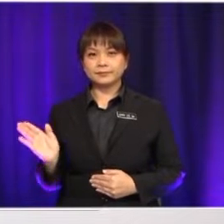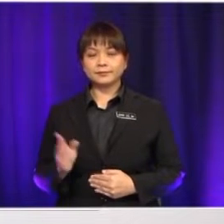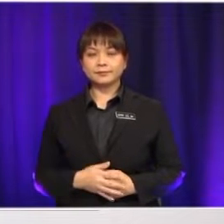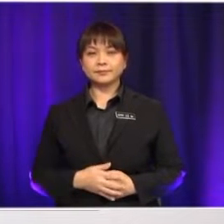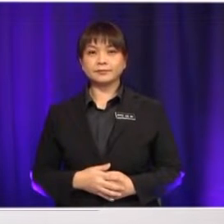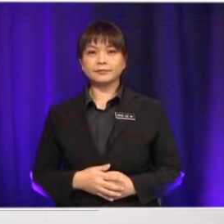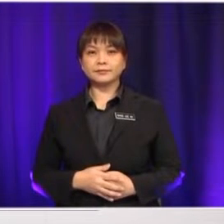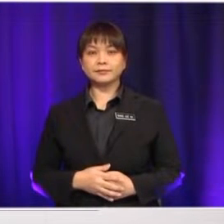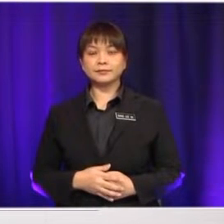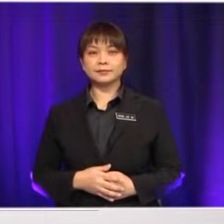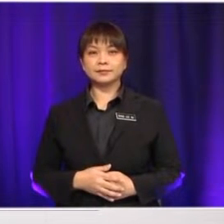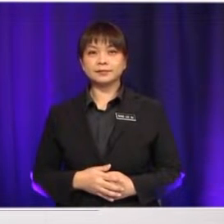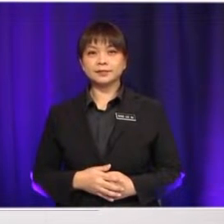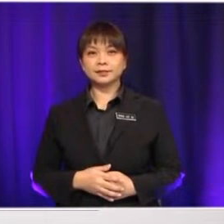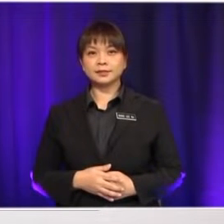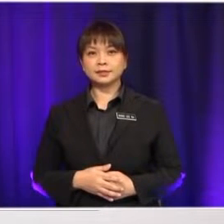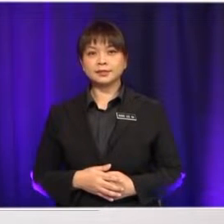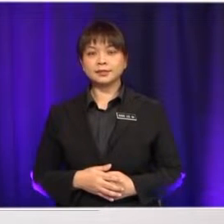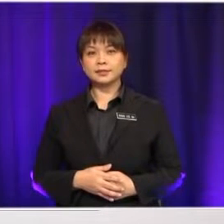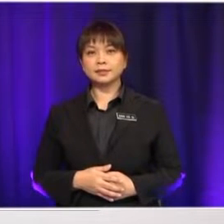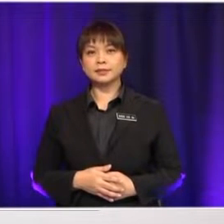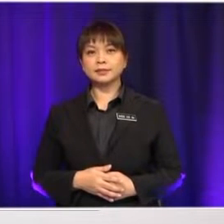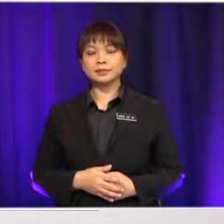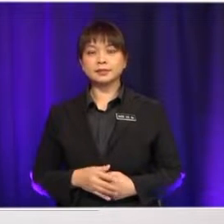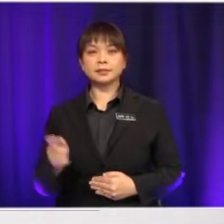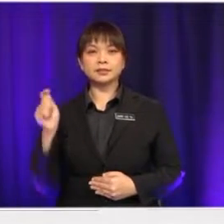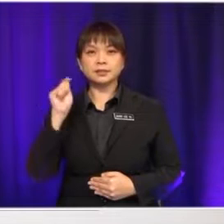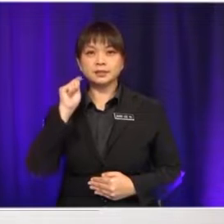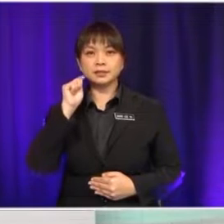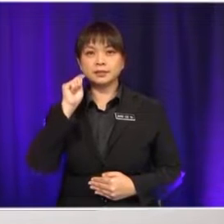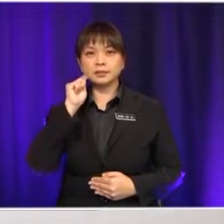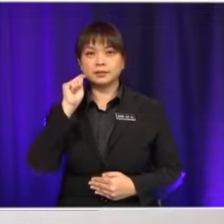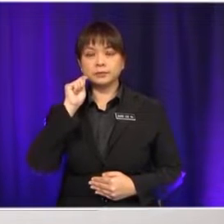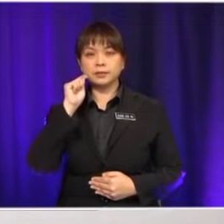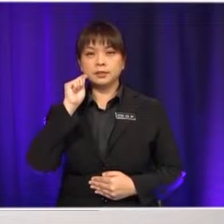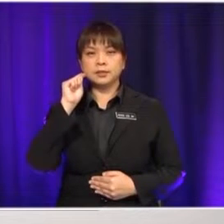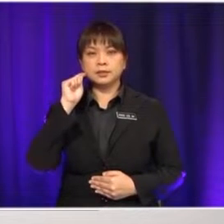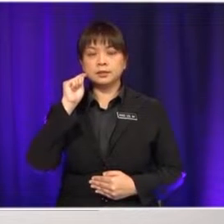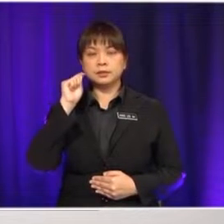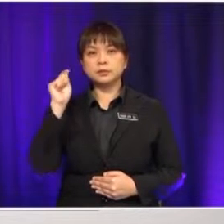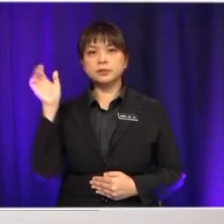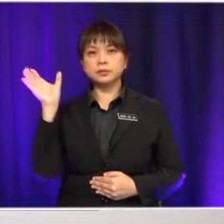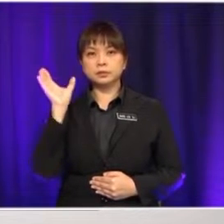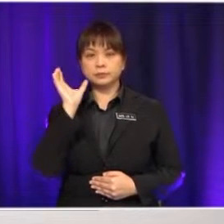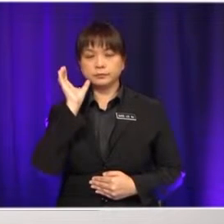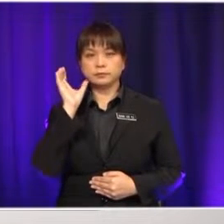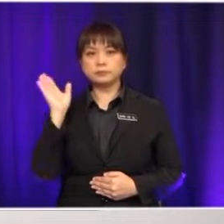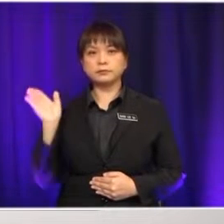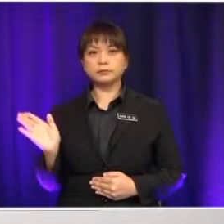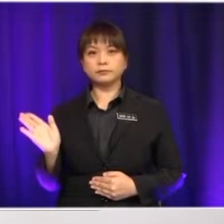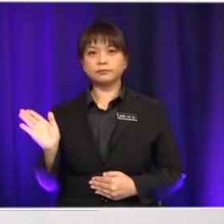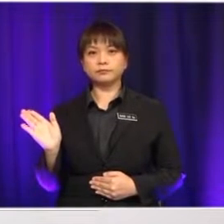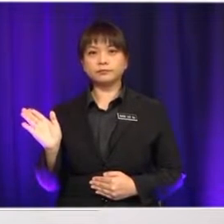us. Wen Hui? Hi. Yes. Okay, and we have Chu Sin Lu. You can say hi. All right. Okay, we have Gan Zheng